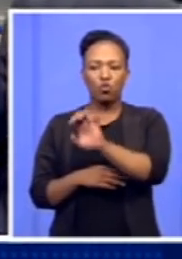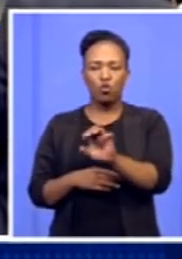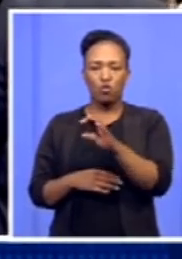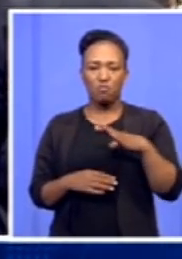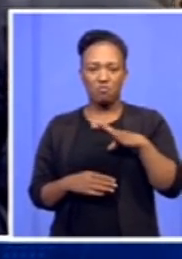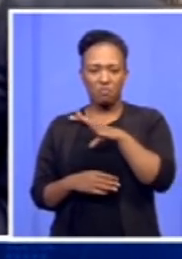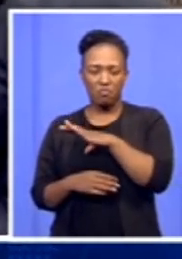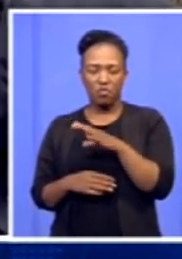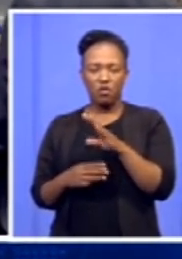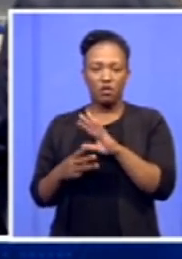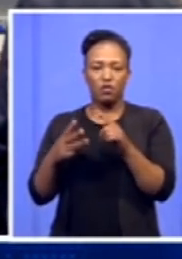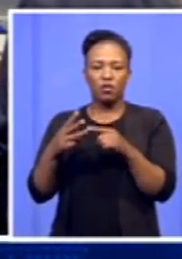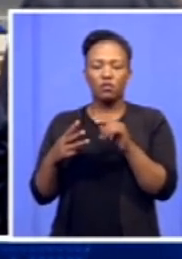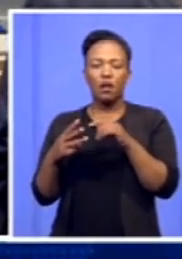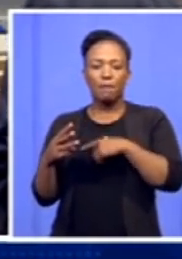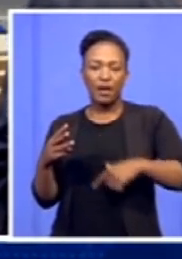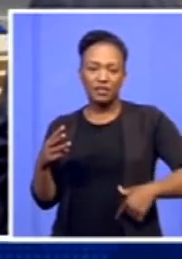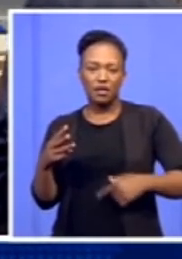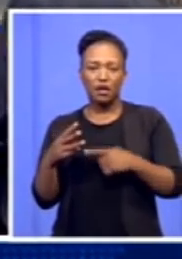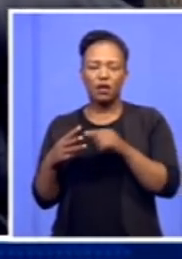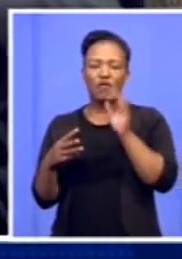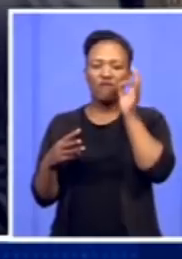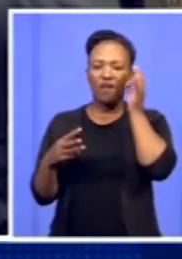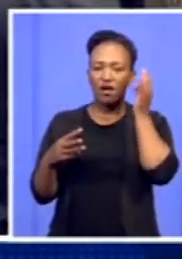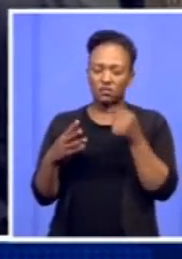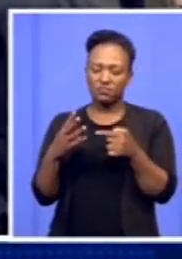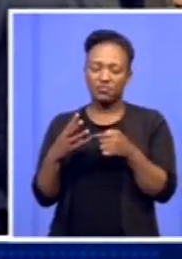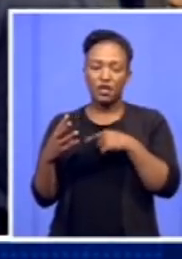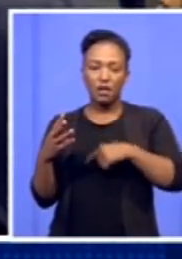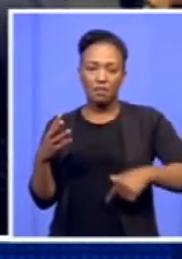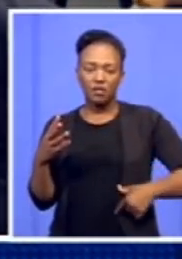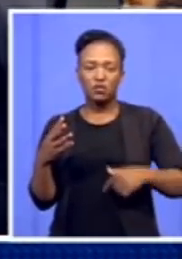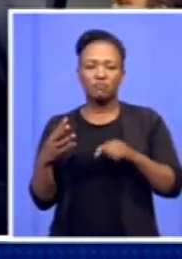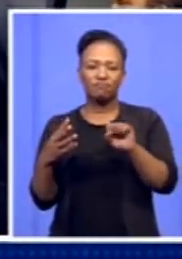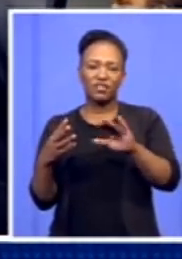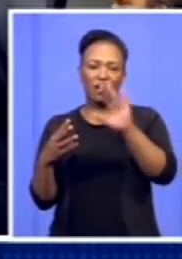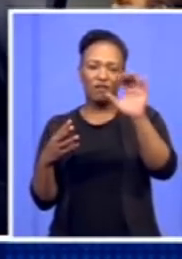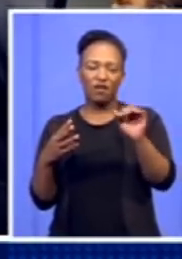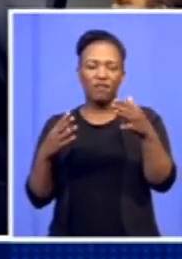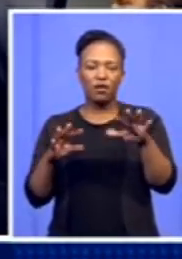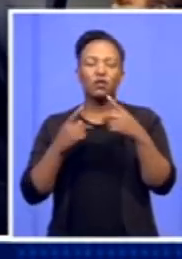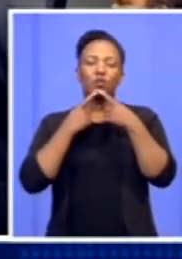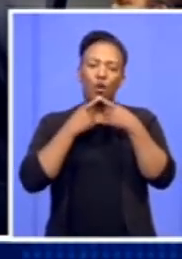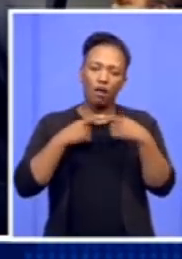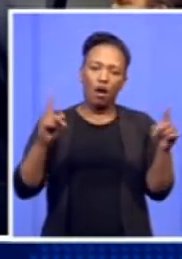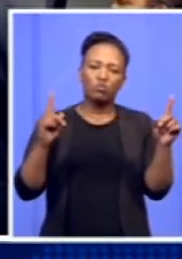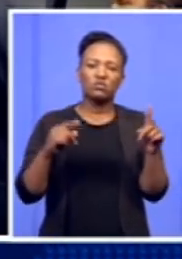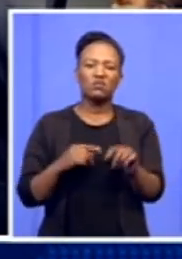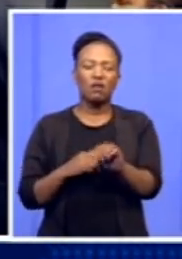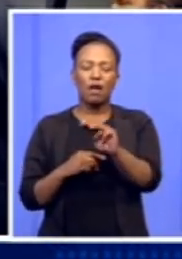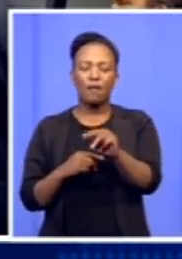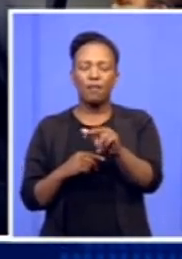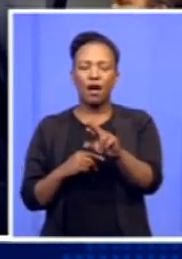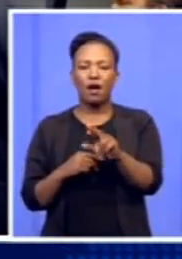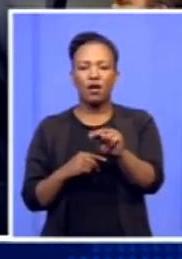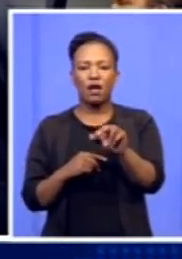and the Presidency of South Africa, announcing the first recipients of the mRNA technology on the African continent as